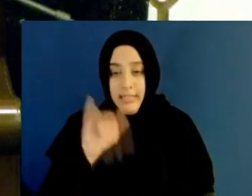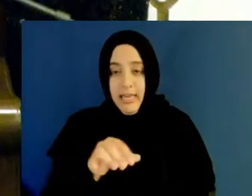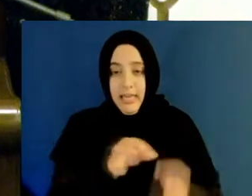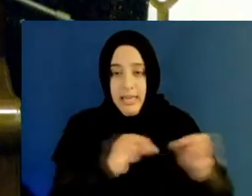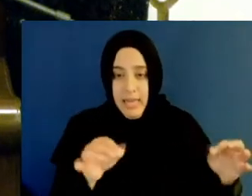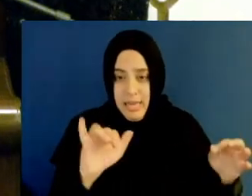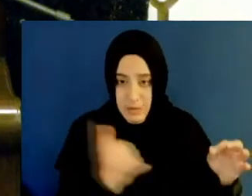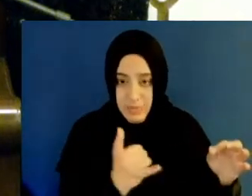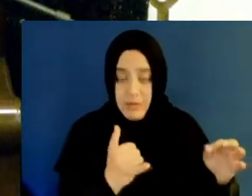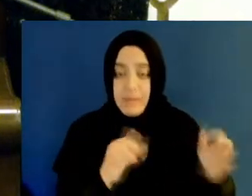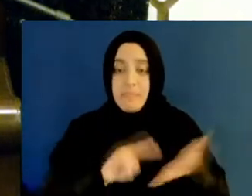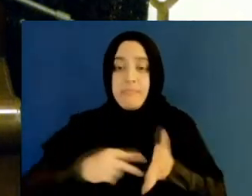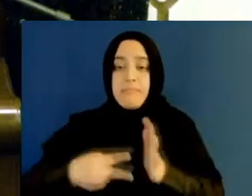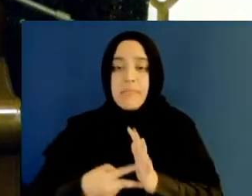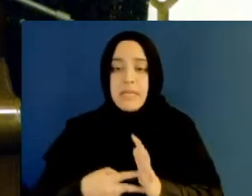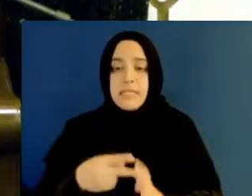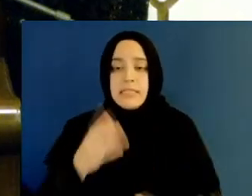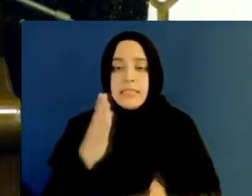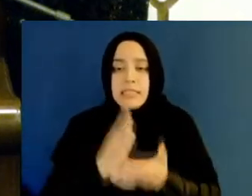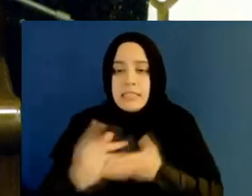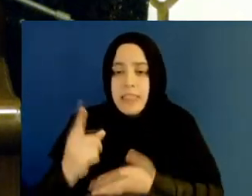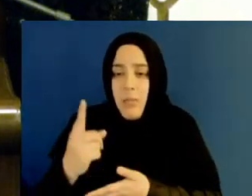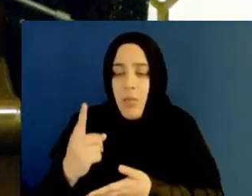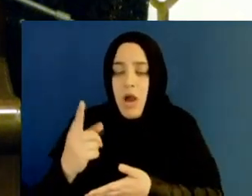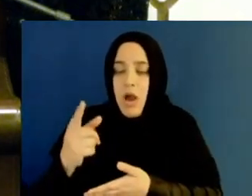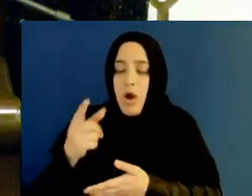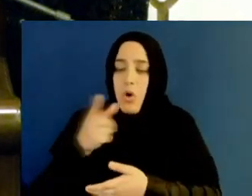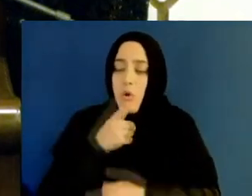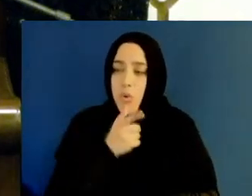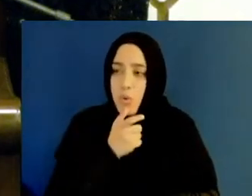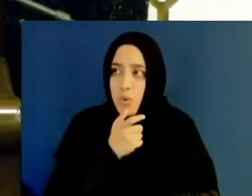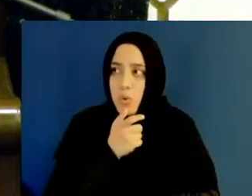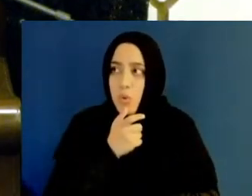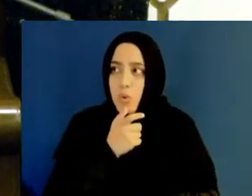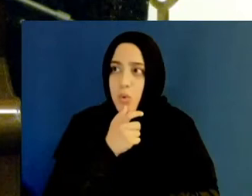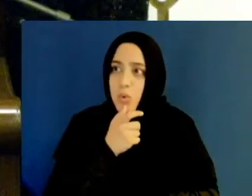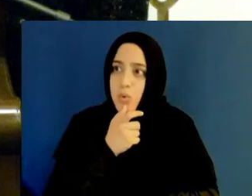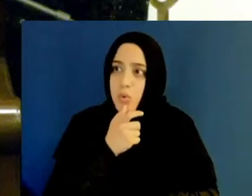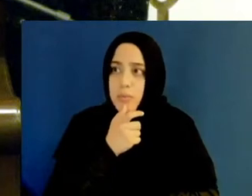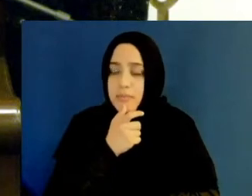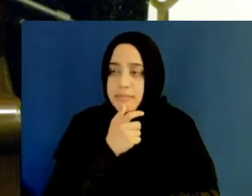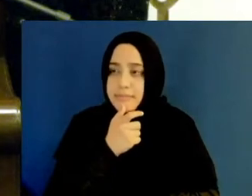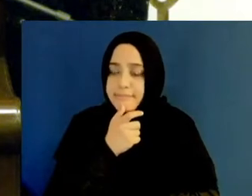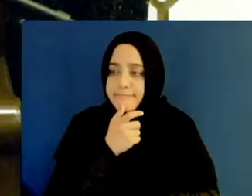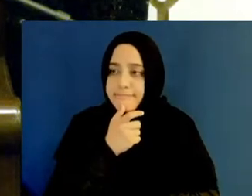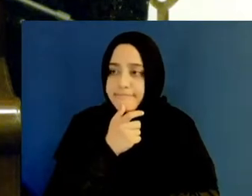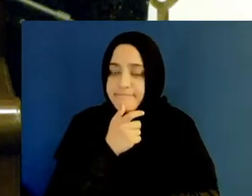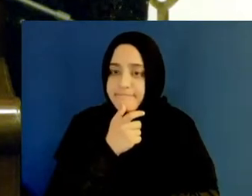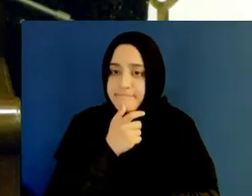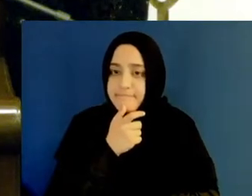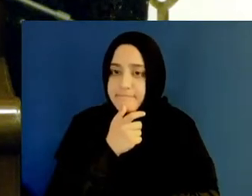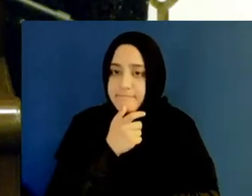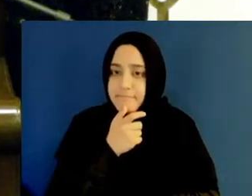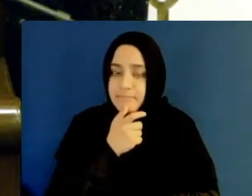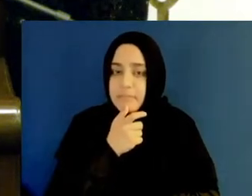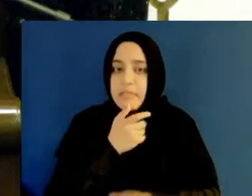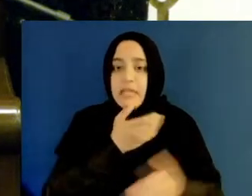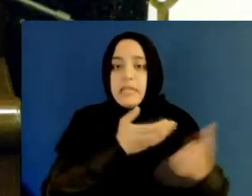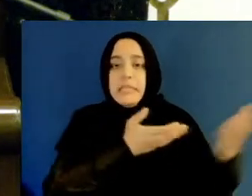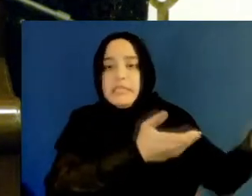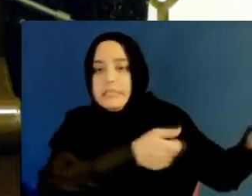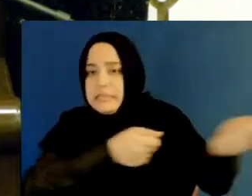somebody who's been brought down due to the numerous injuries that he has sustained. When